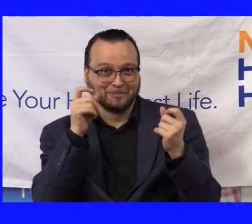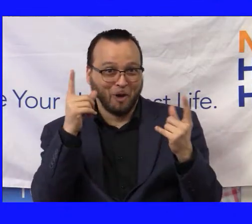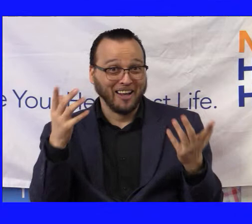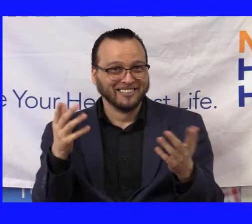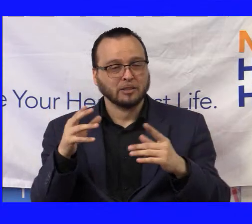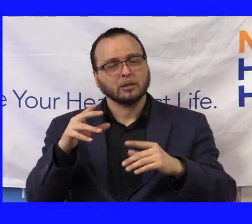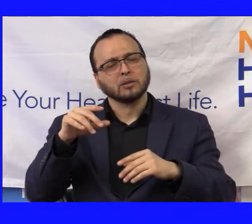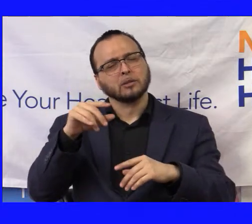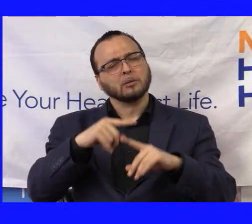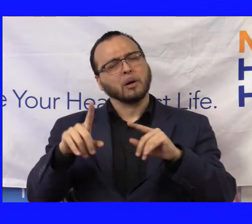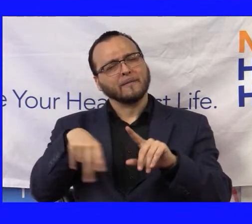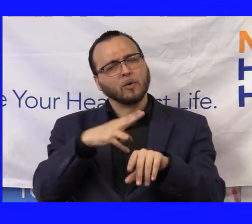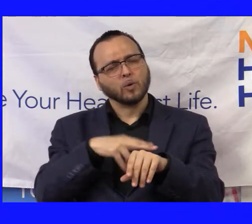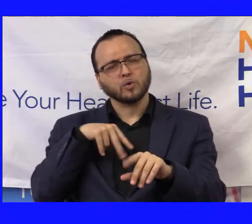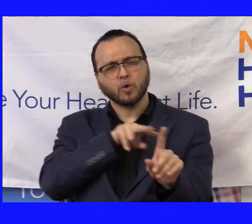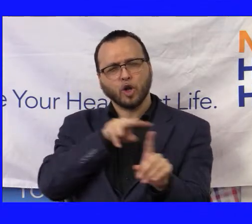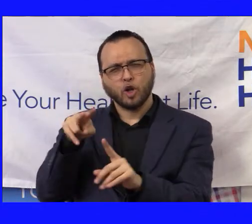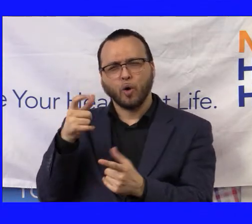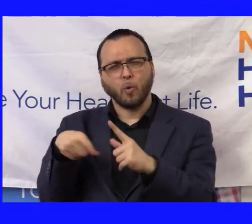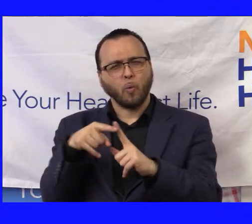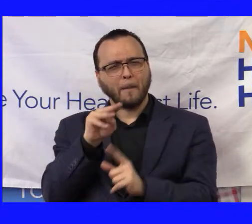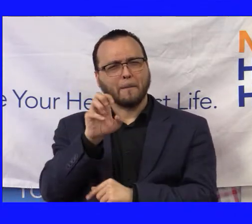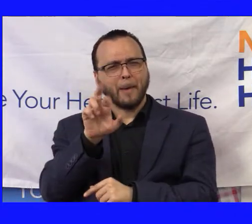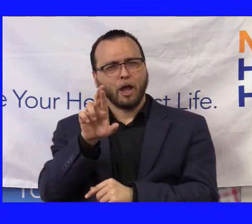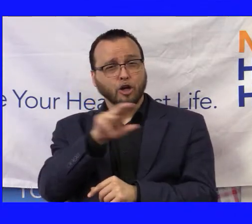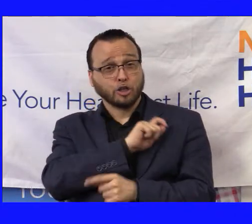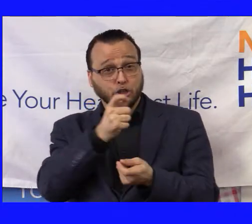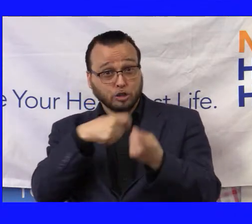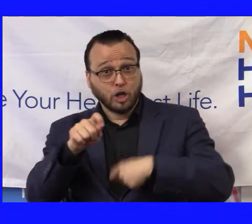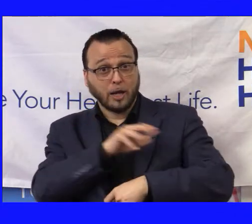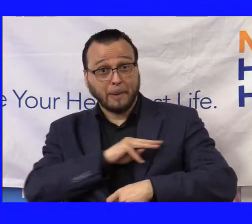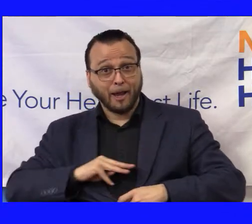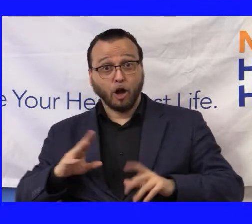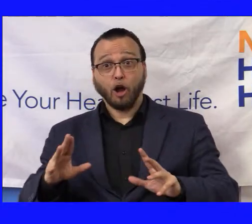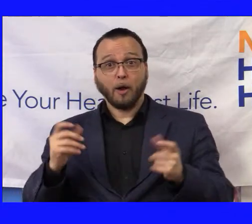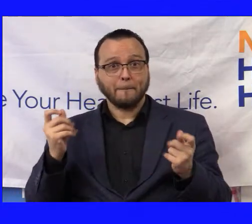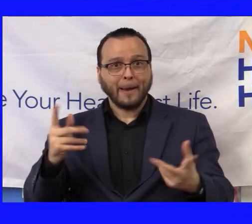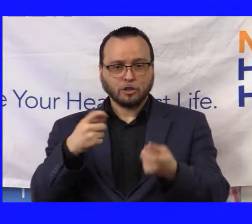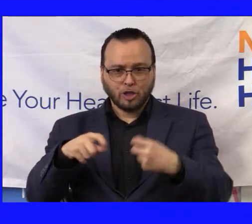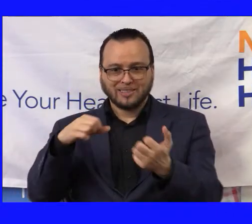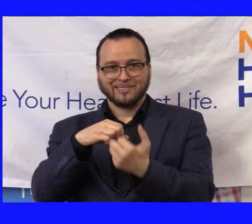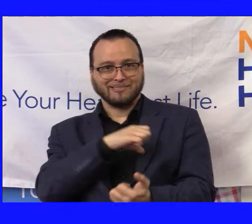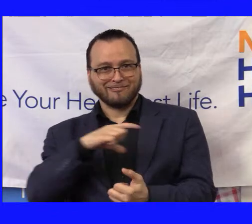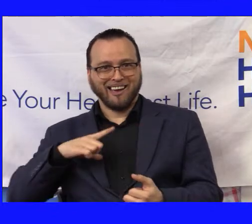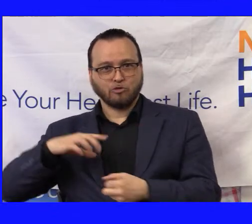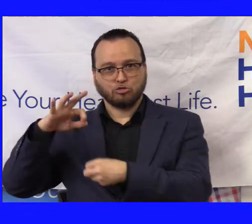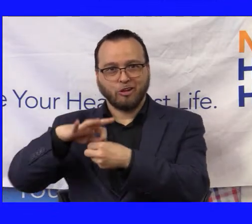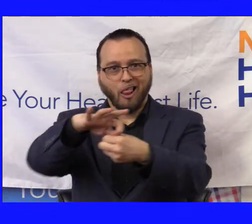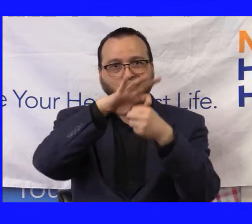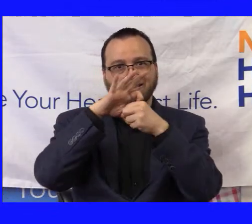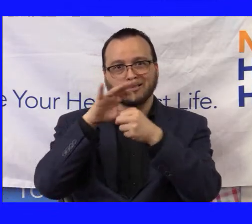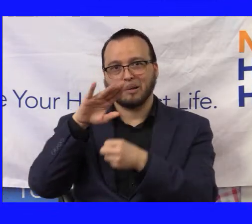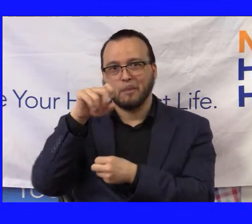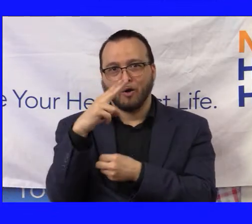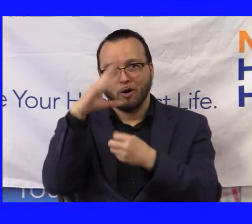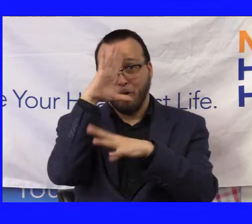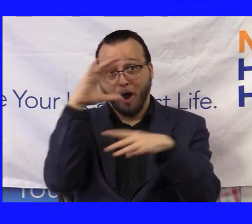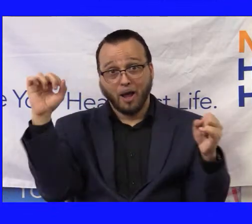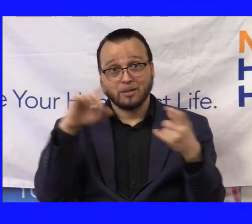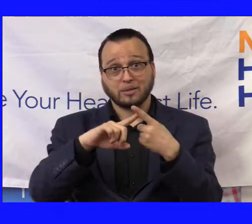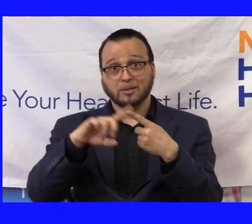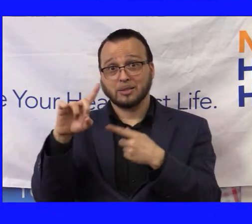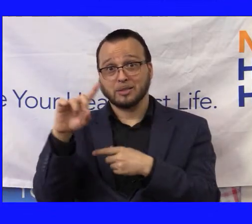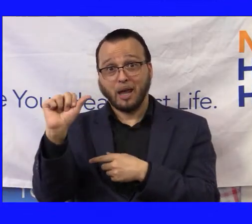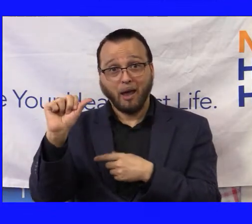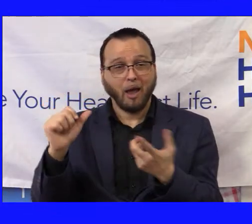looking at mayoral changes, many changes in the council, borough presidents, DAs. It's